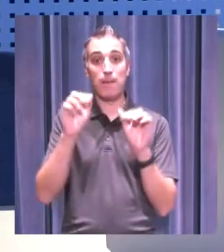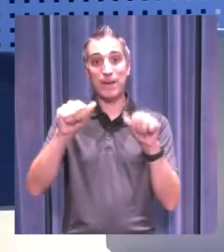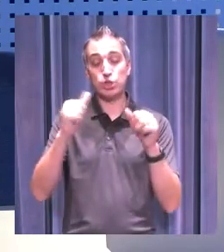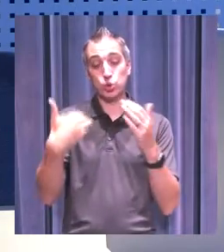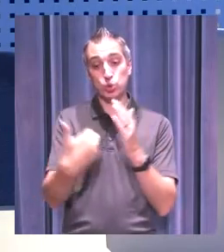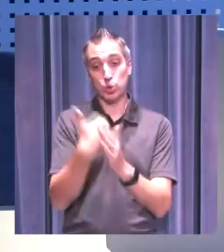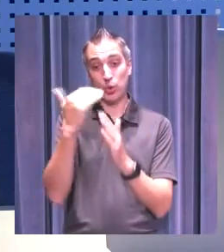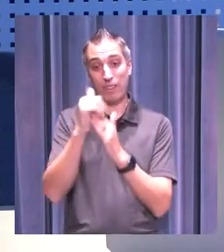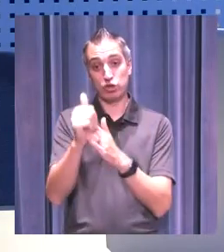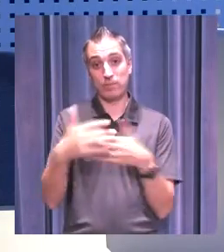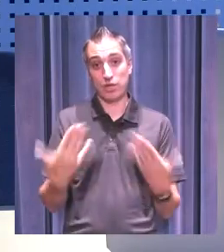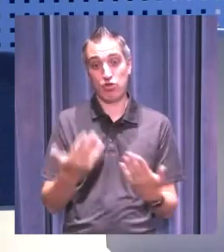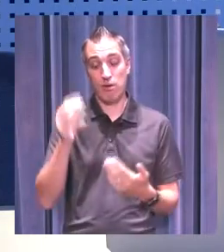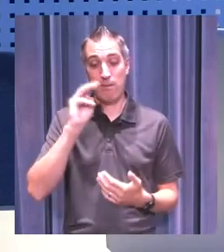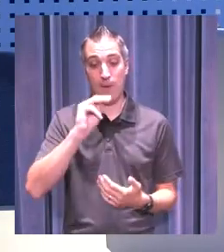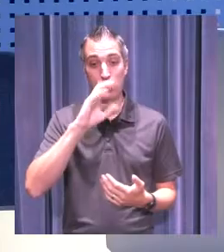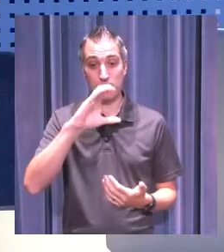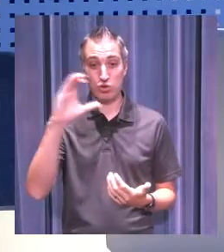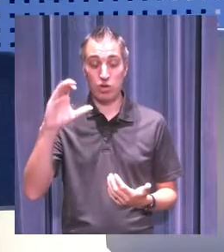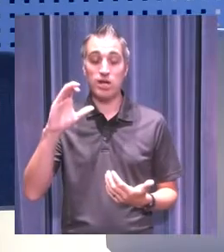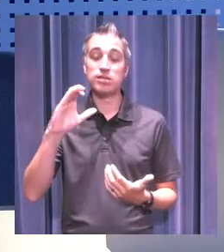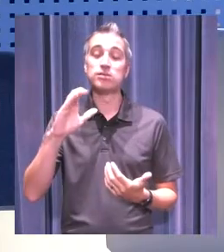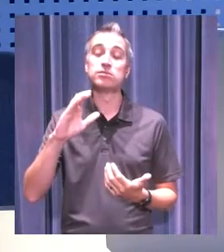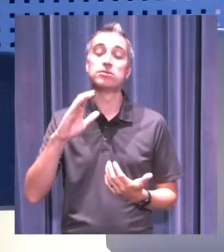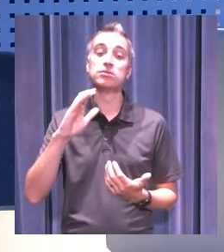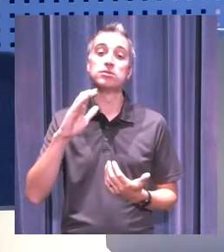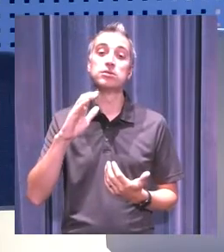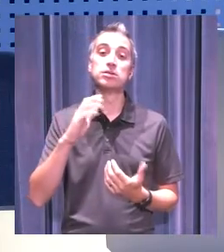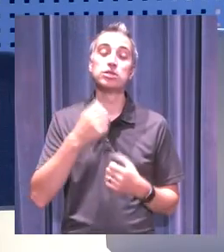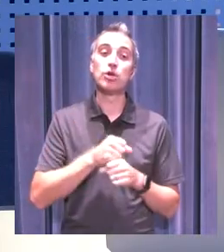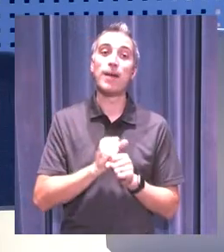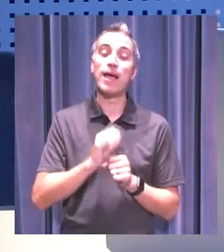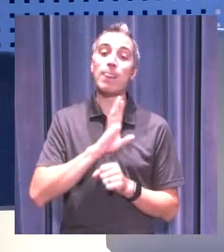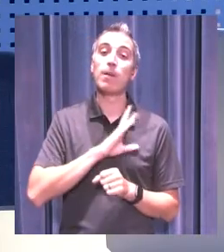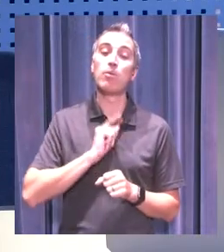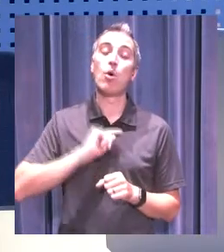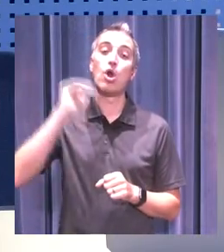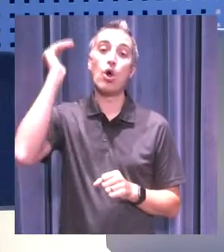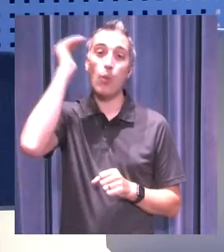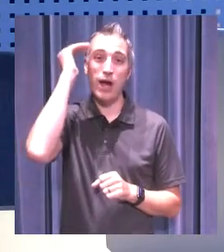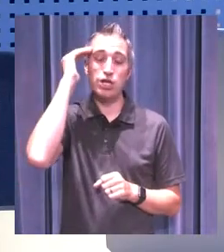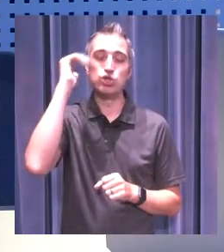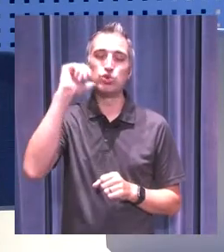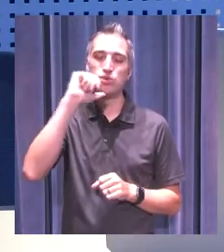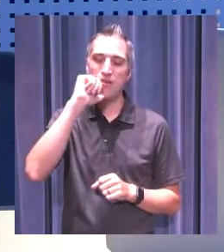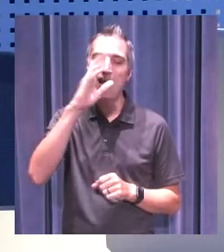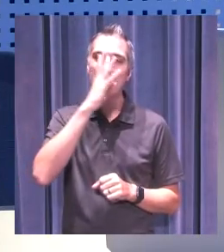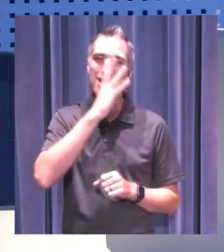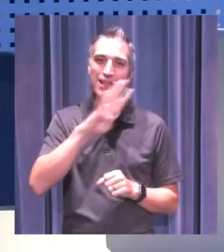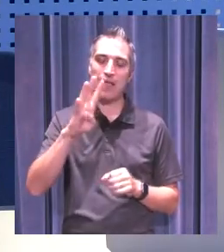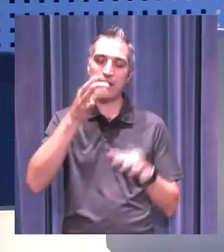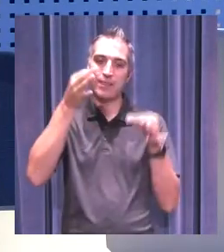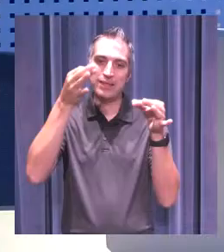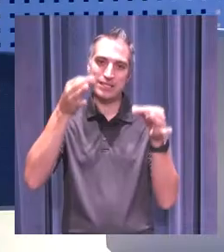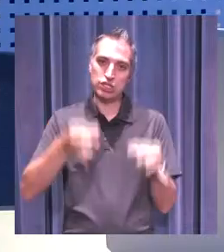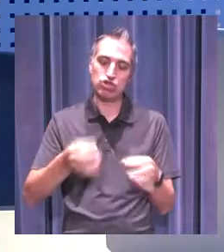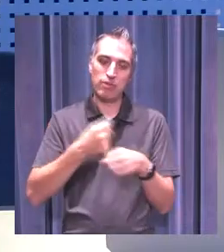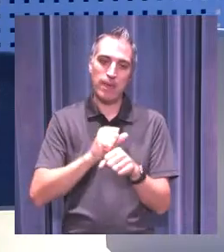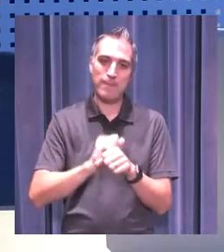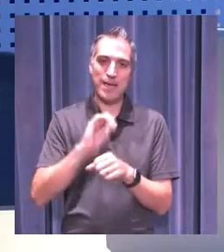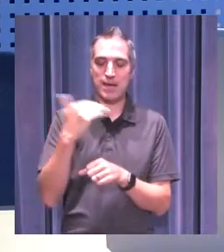here at Mott Community College, is to make the board aware to not neglect the decision they made at their